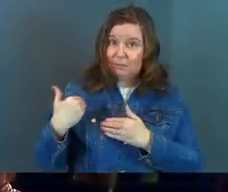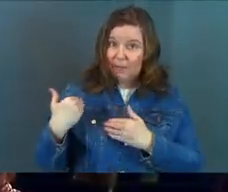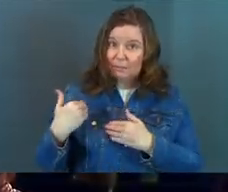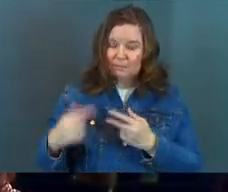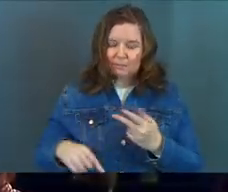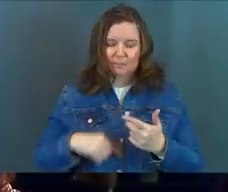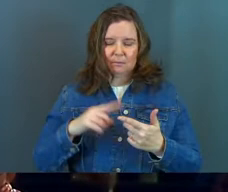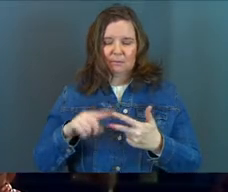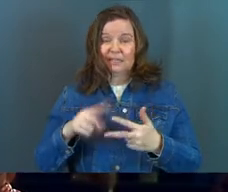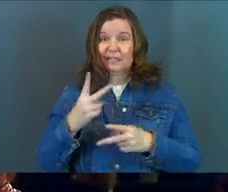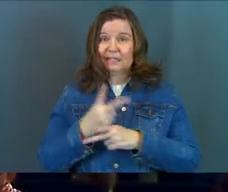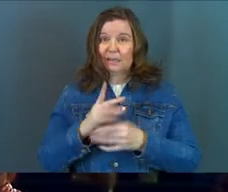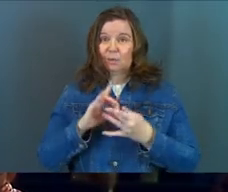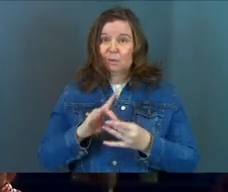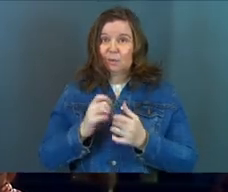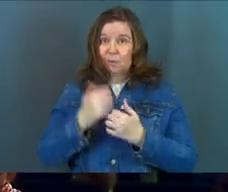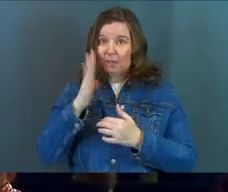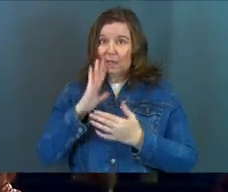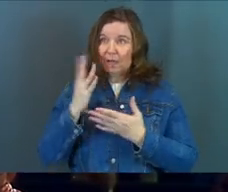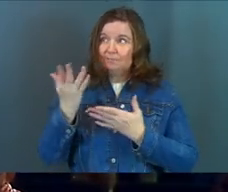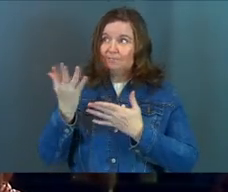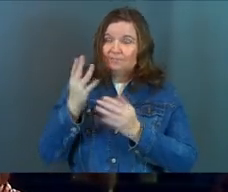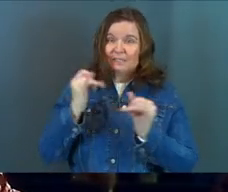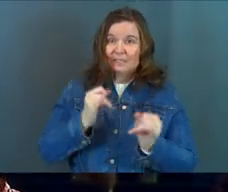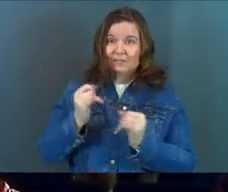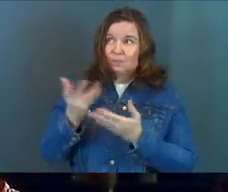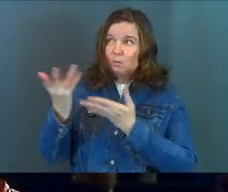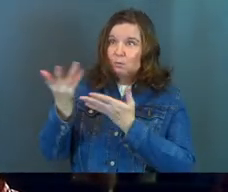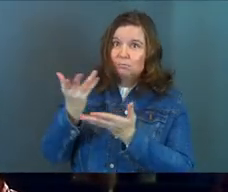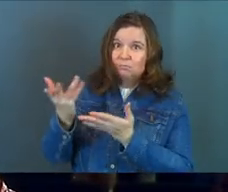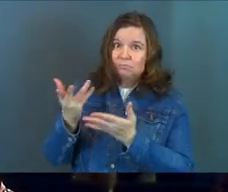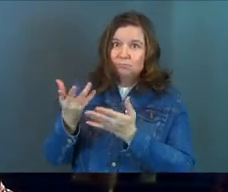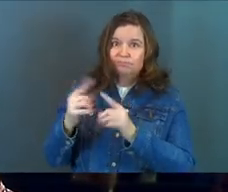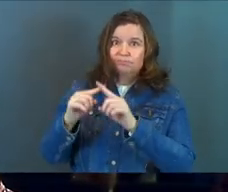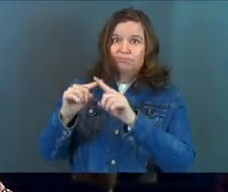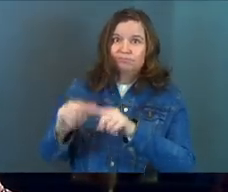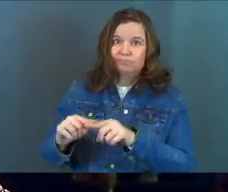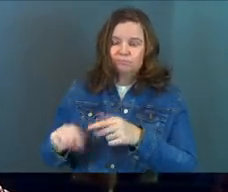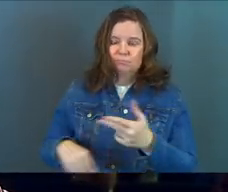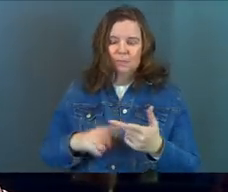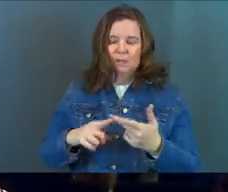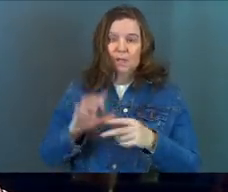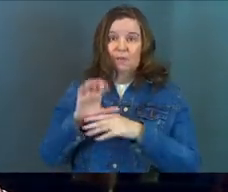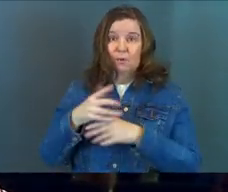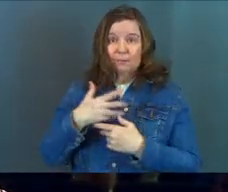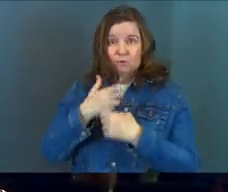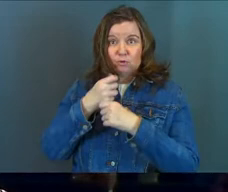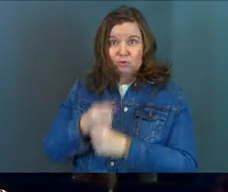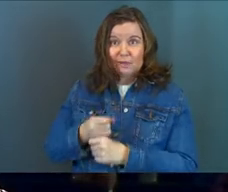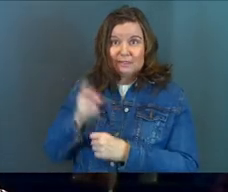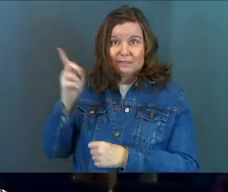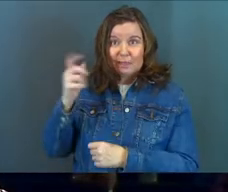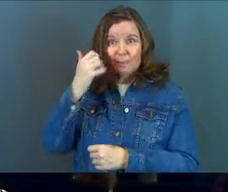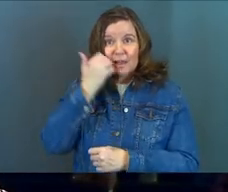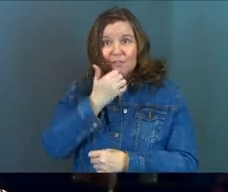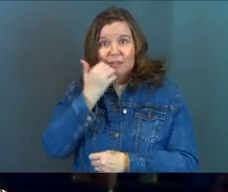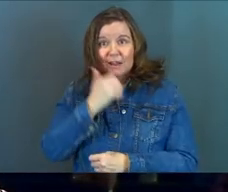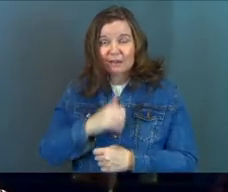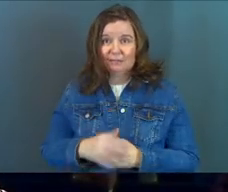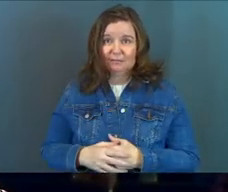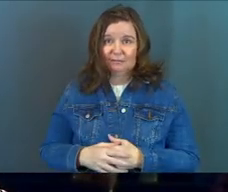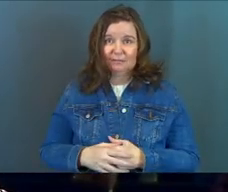responsibility, keeps that relationship with God, keeps it individual. It forces them to trust him every